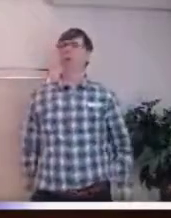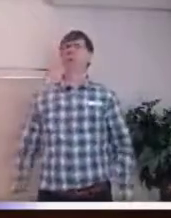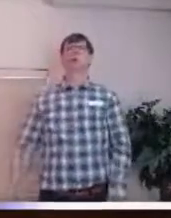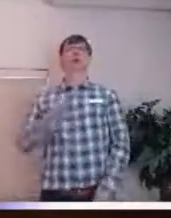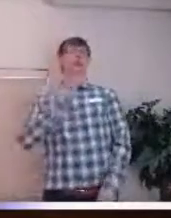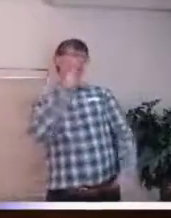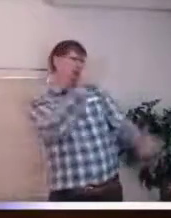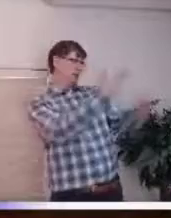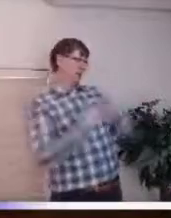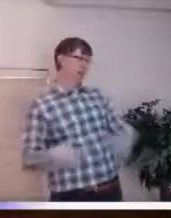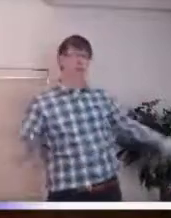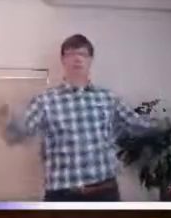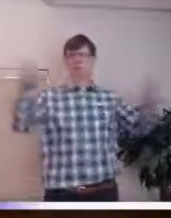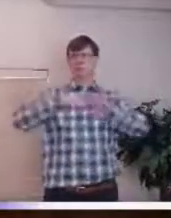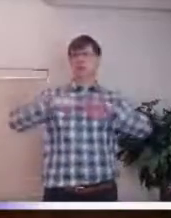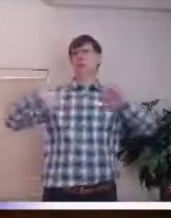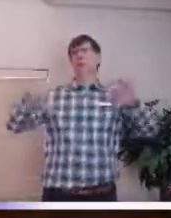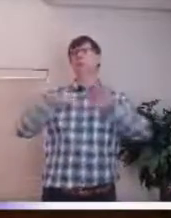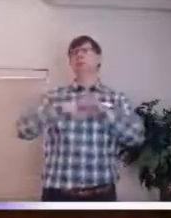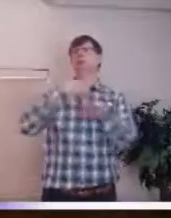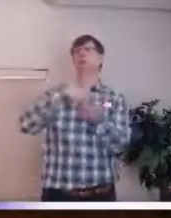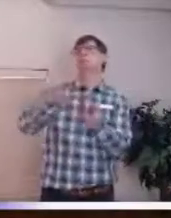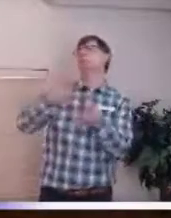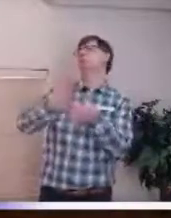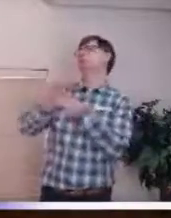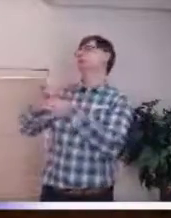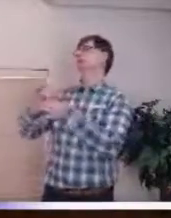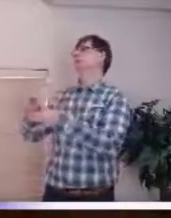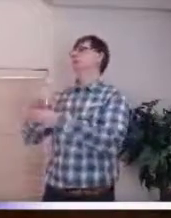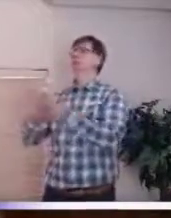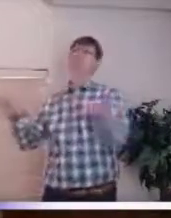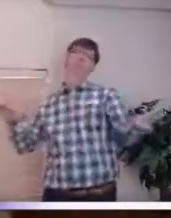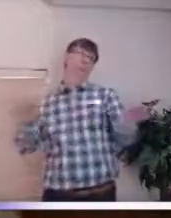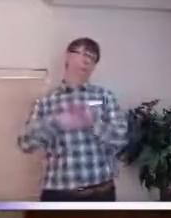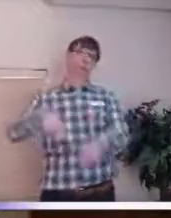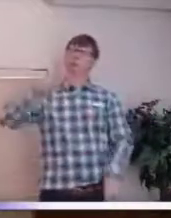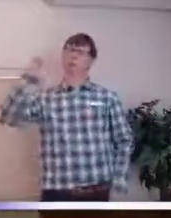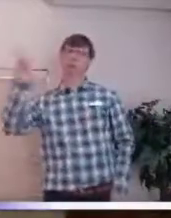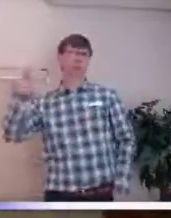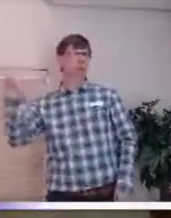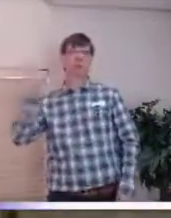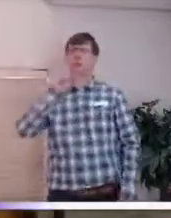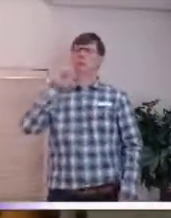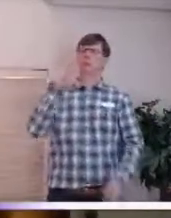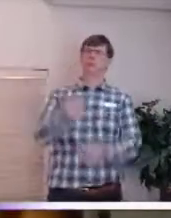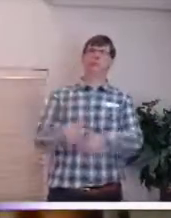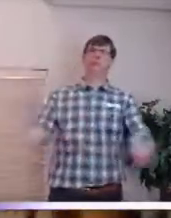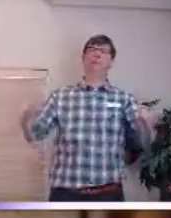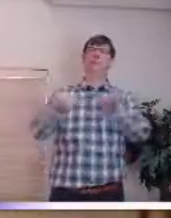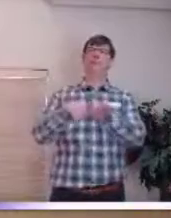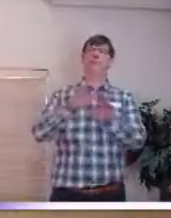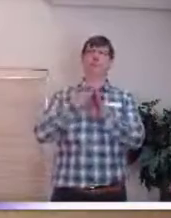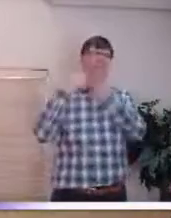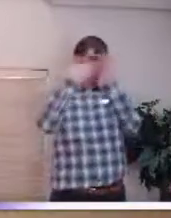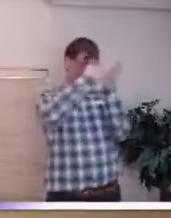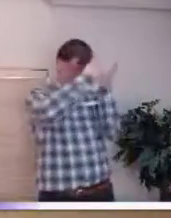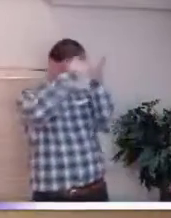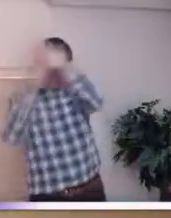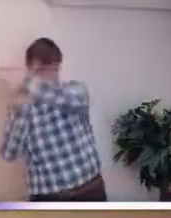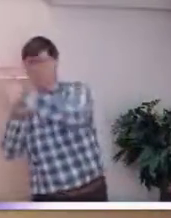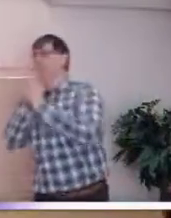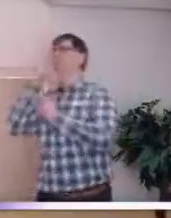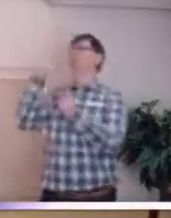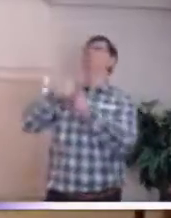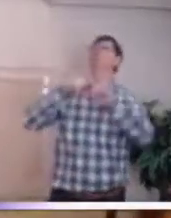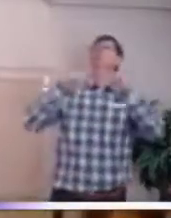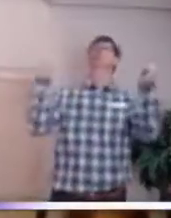You have a sense of connection to something. If it's not to each other, maybe it's to the mere act of coming to